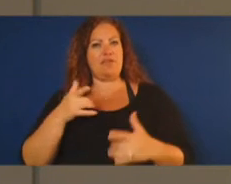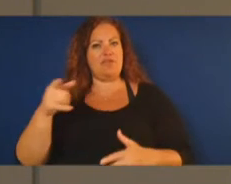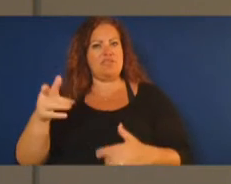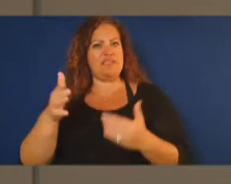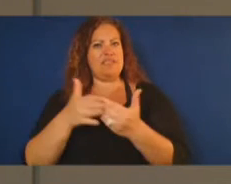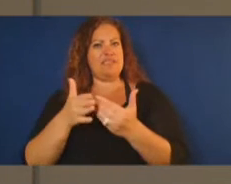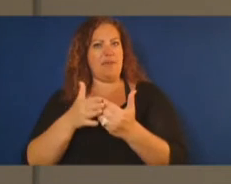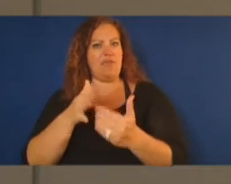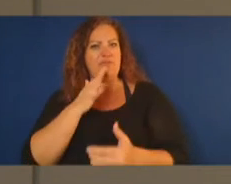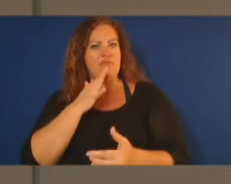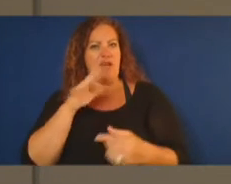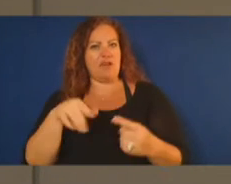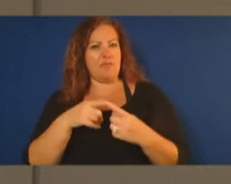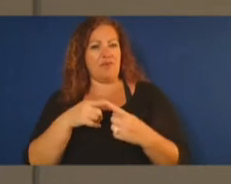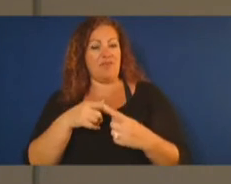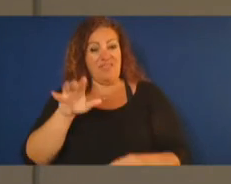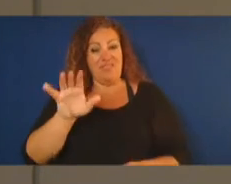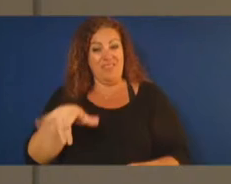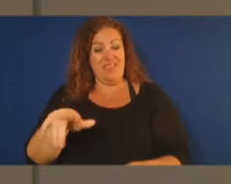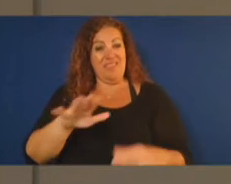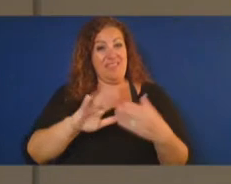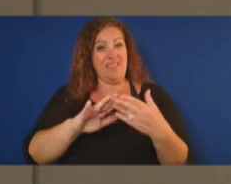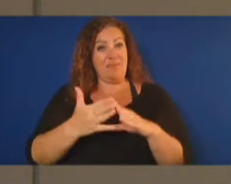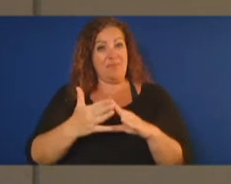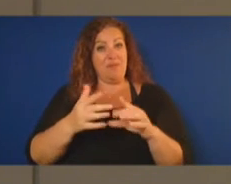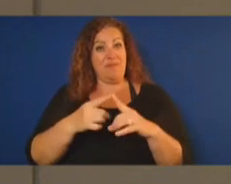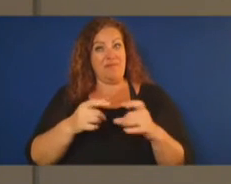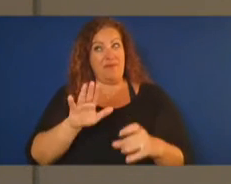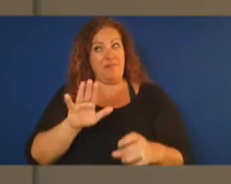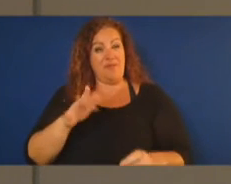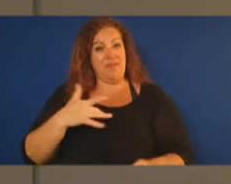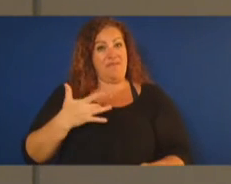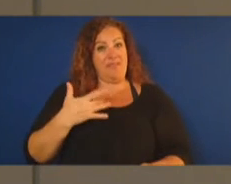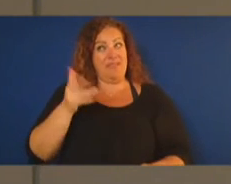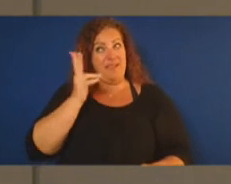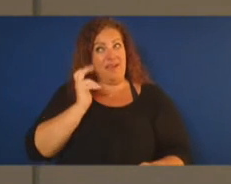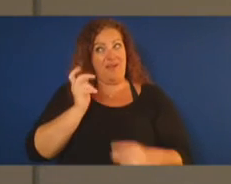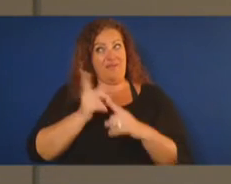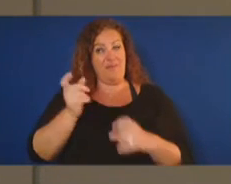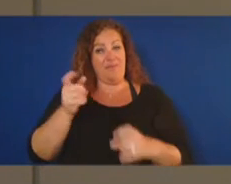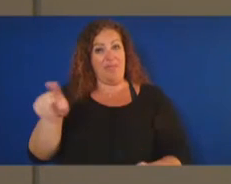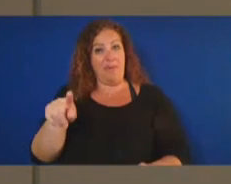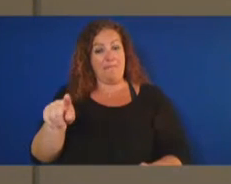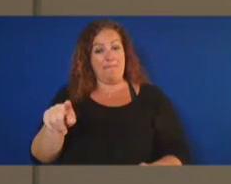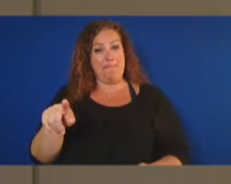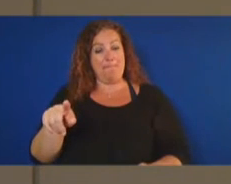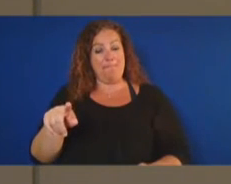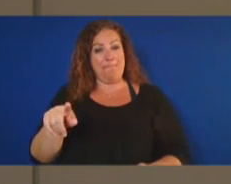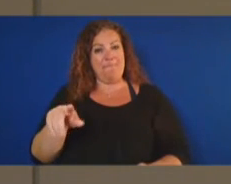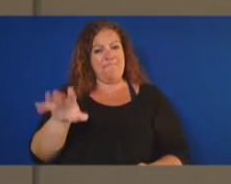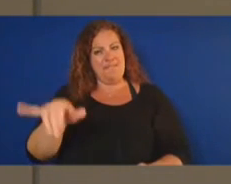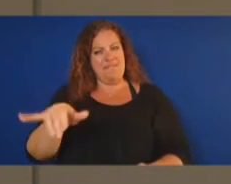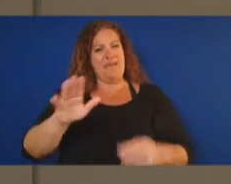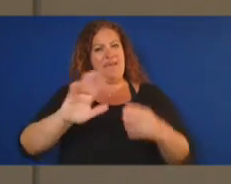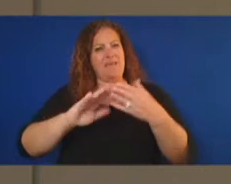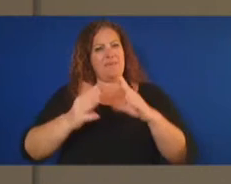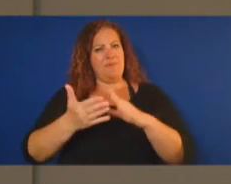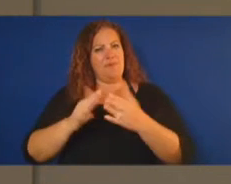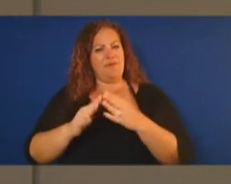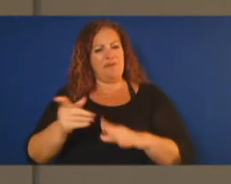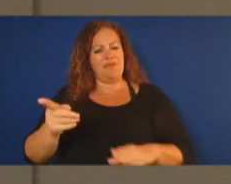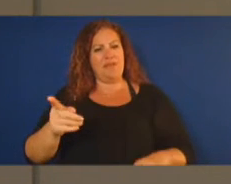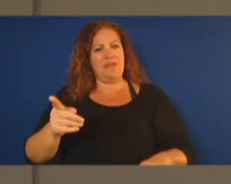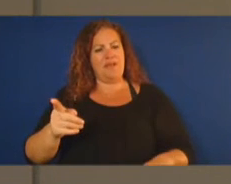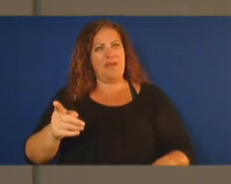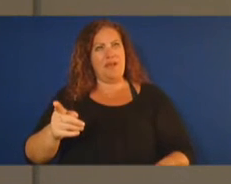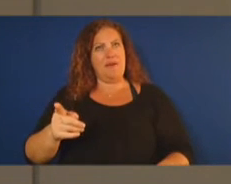talking about a community that from the sentiment of what I've heard from them personally is a community that's feel that